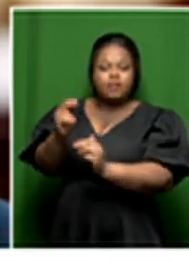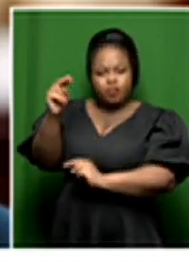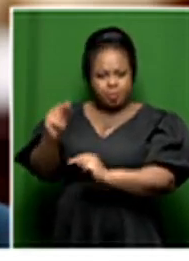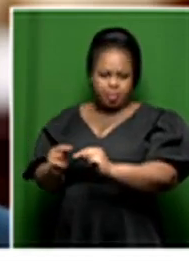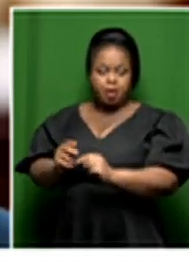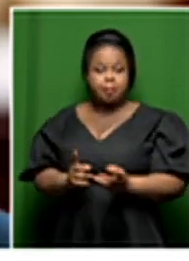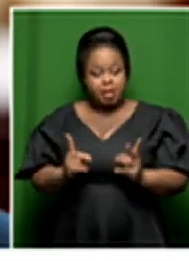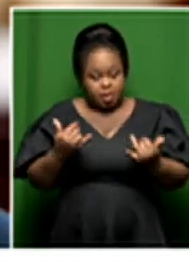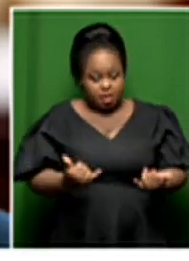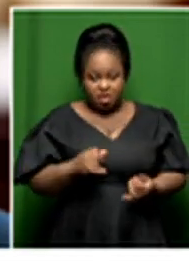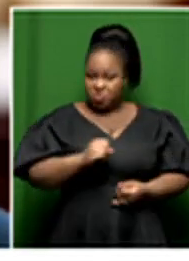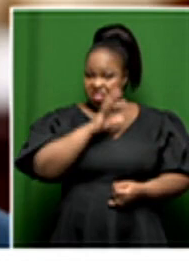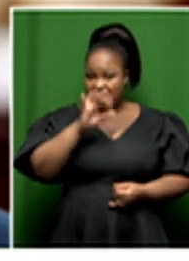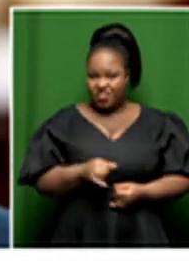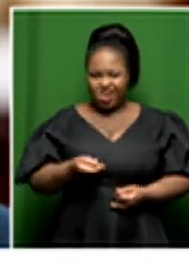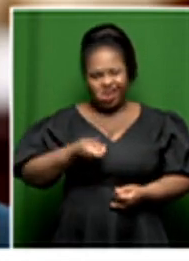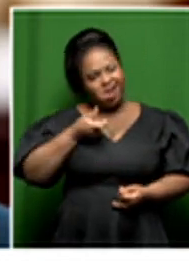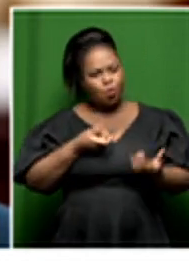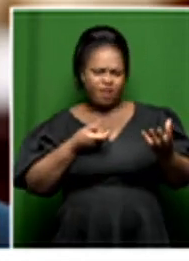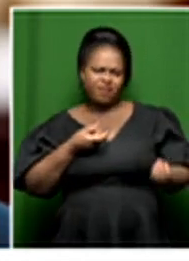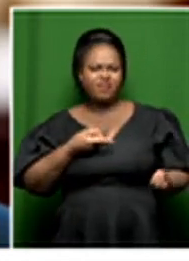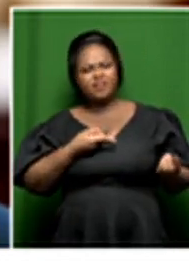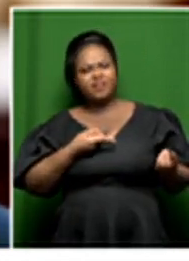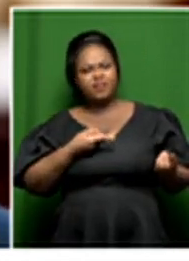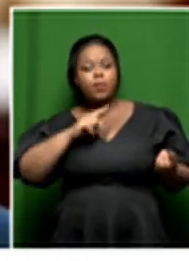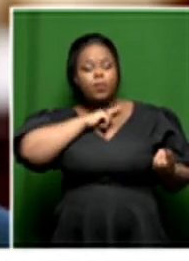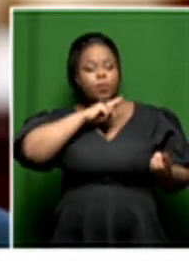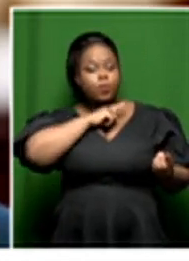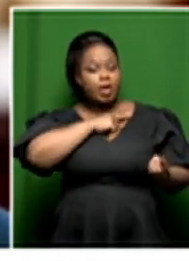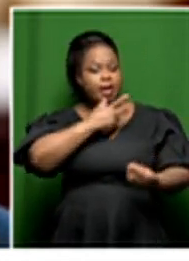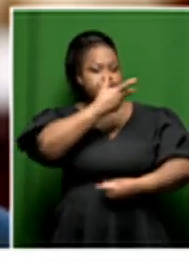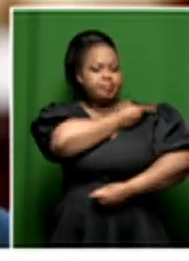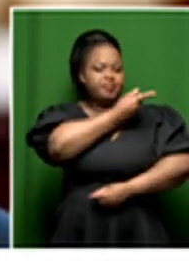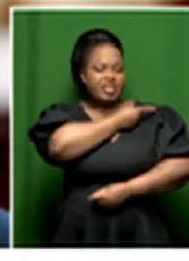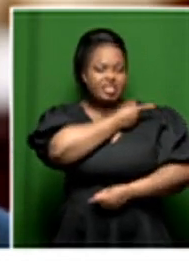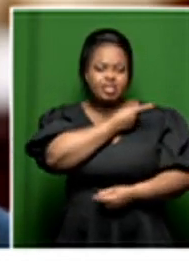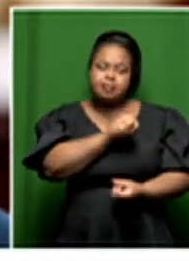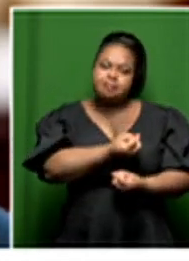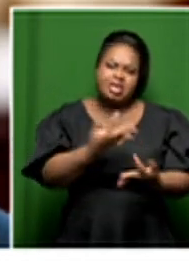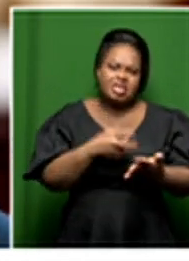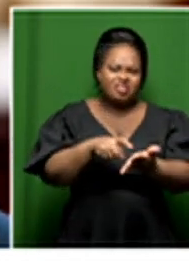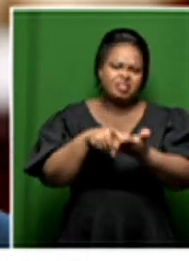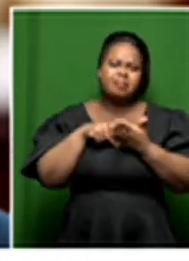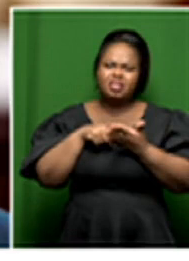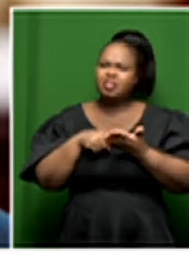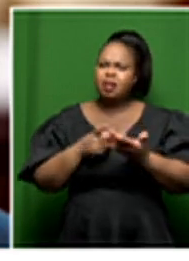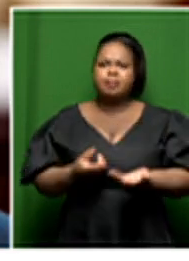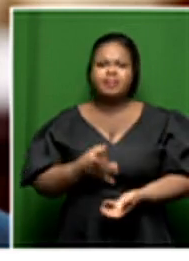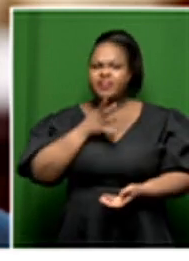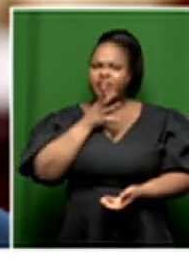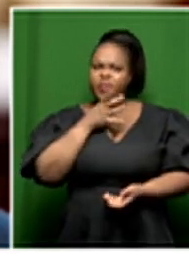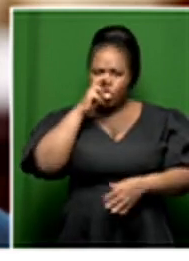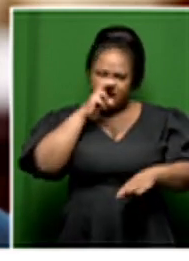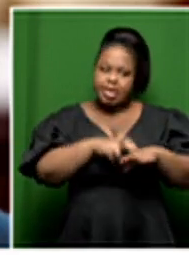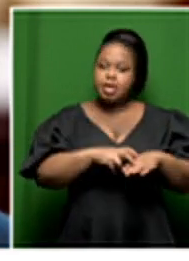we have very little. Yeah. The demand for vaccines completely outstrips supply. Yeah. We have